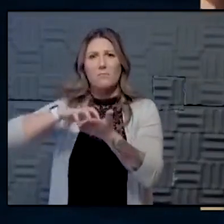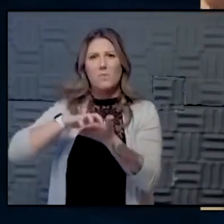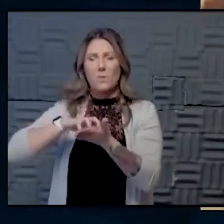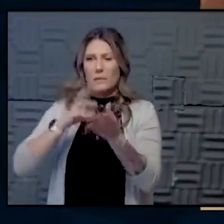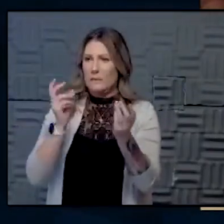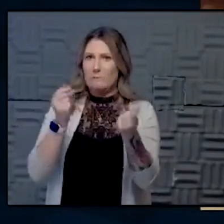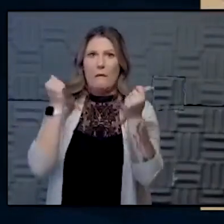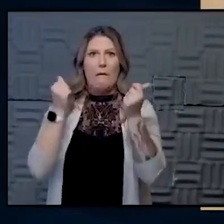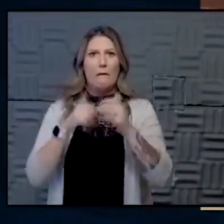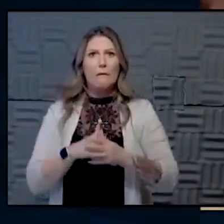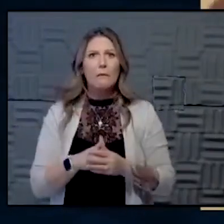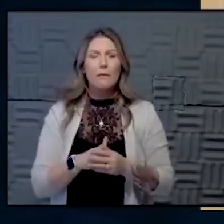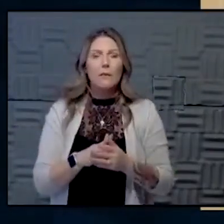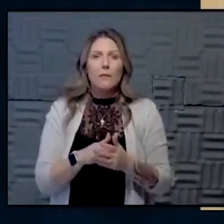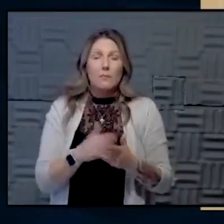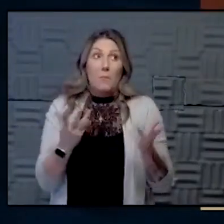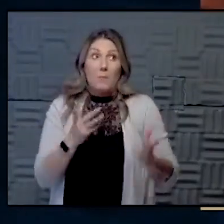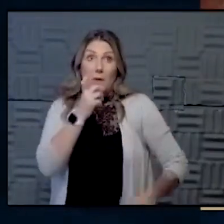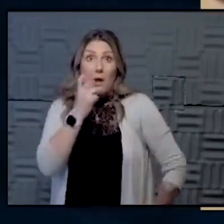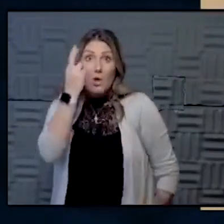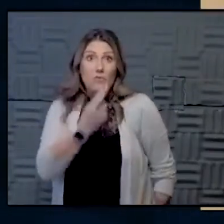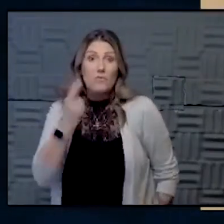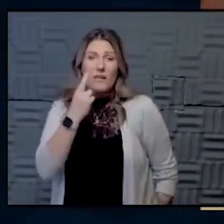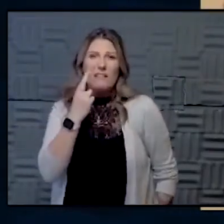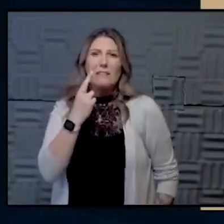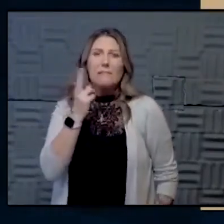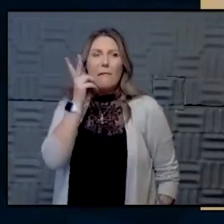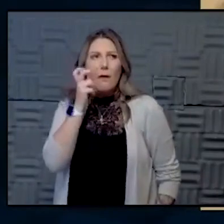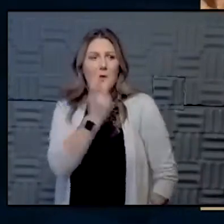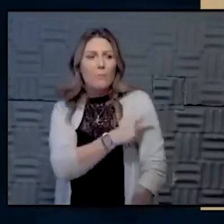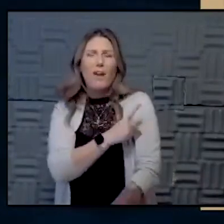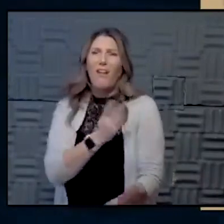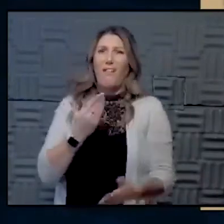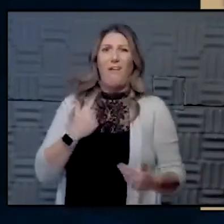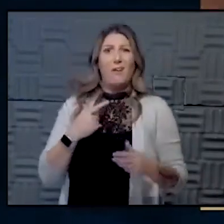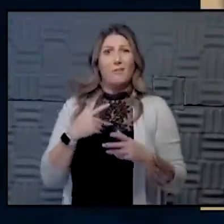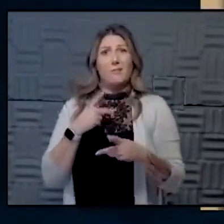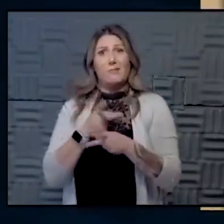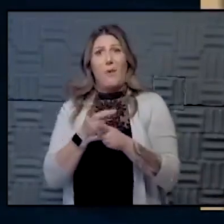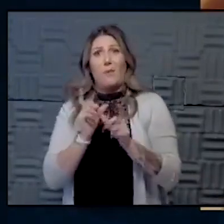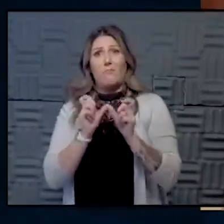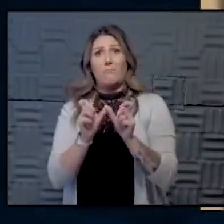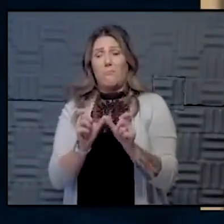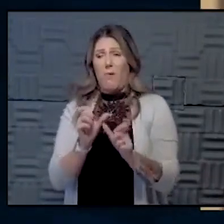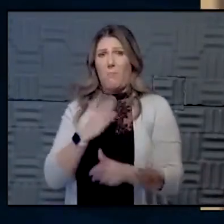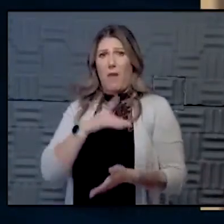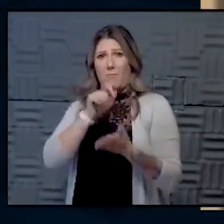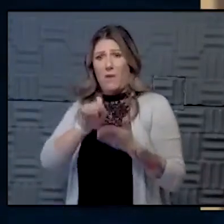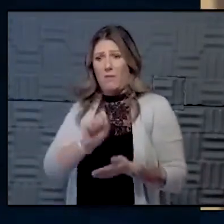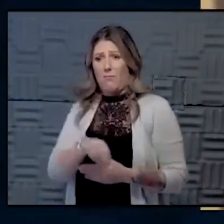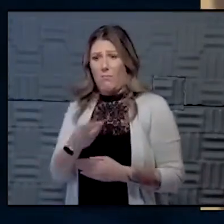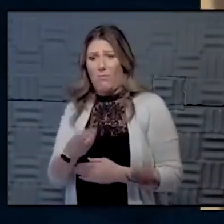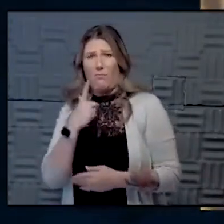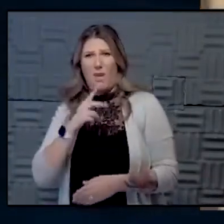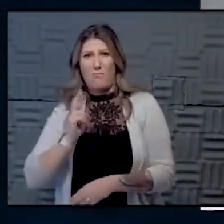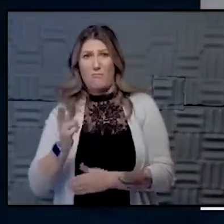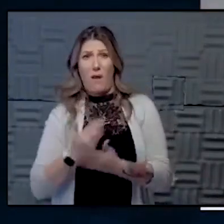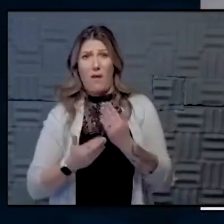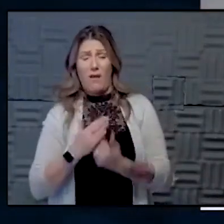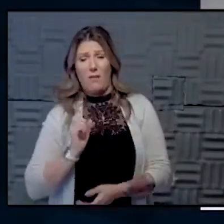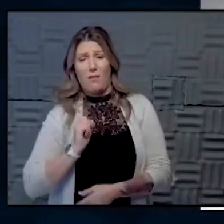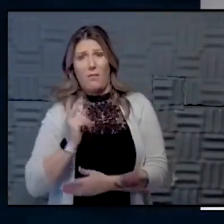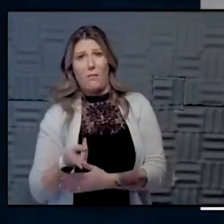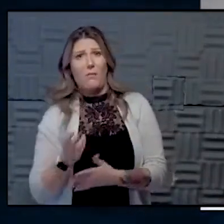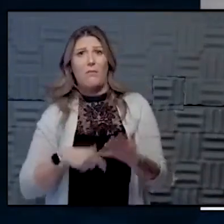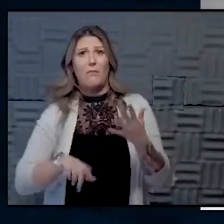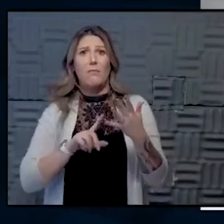sudden. Sometimes they don't even realize it. I hear patients say, I just kept dropping my pen. I couldn't hold on to it with my right hand, just kept falling. The